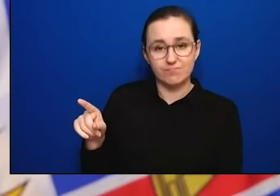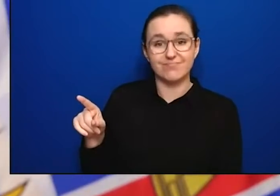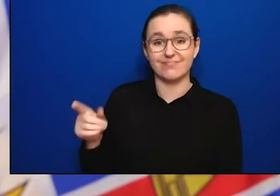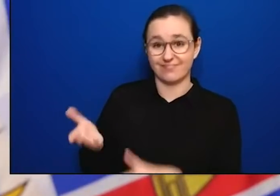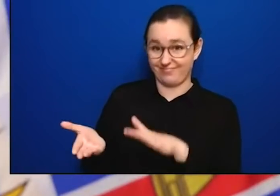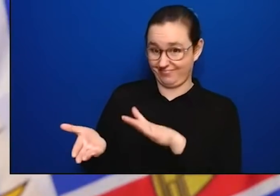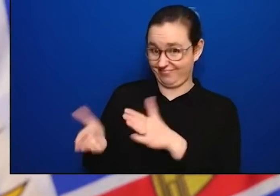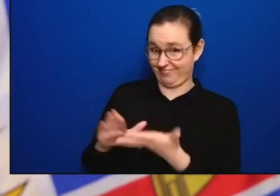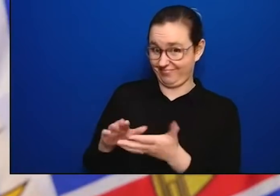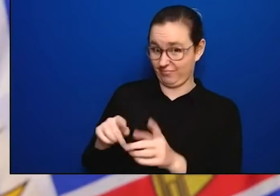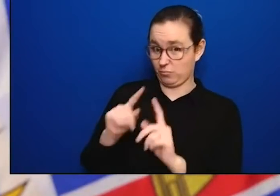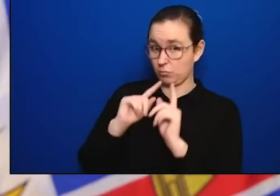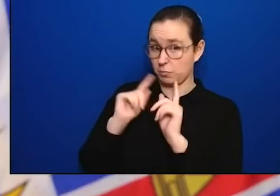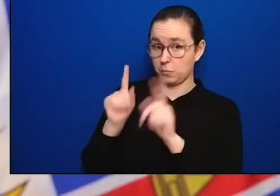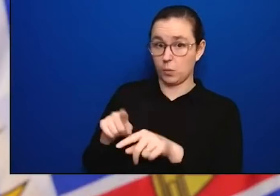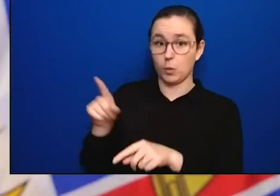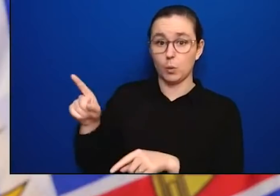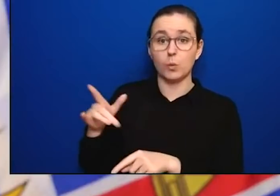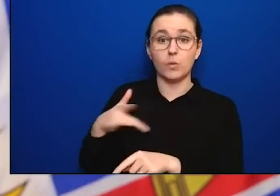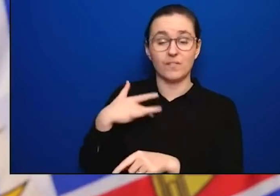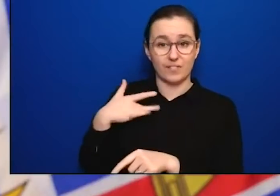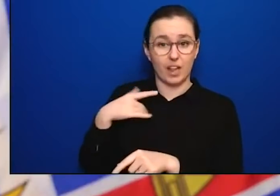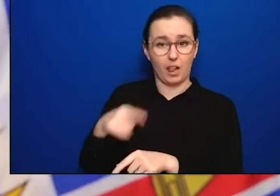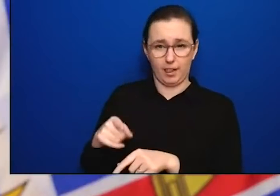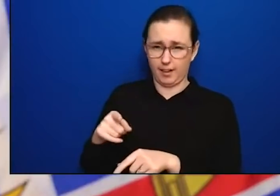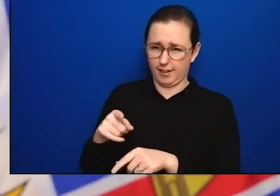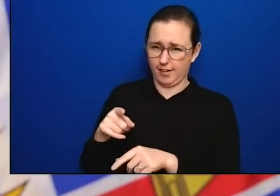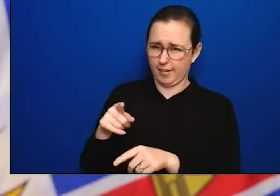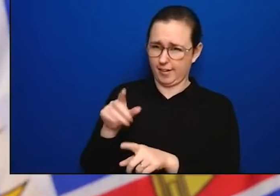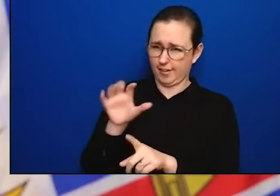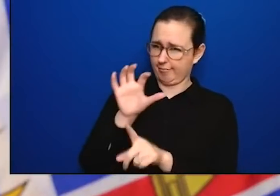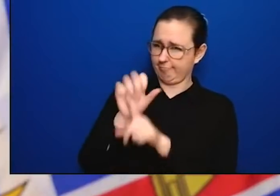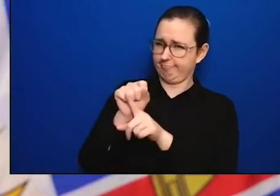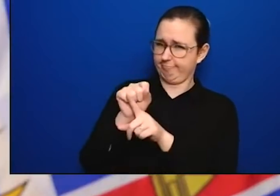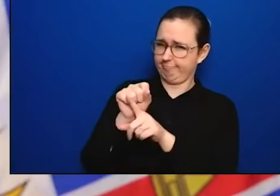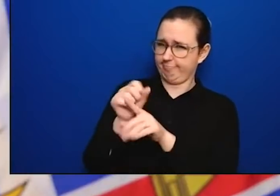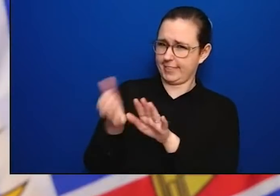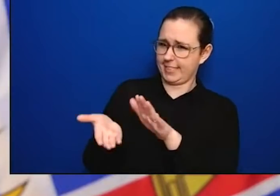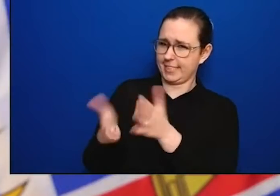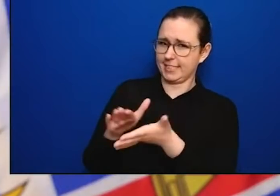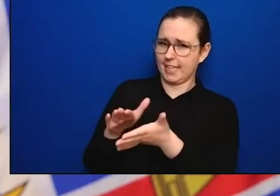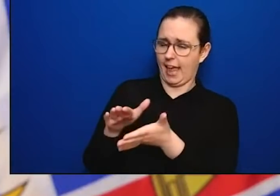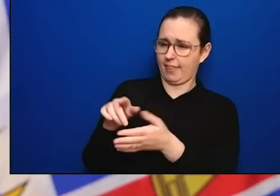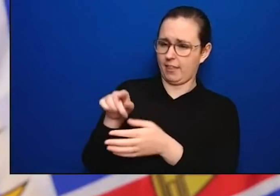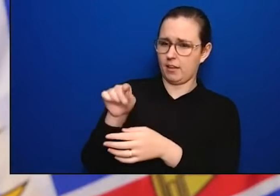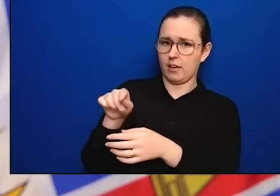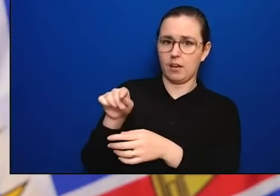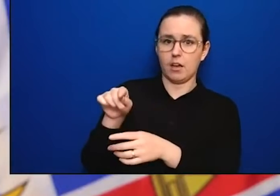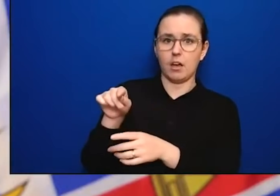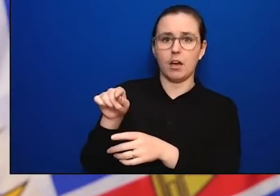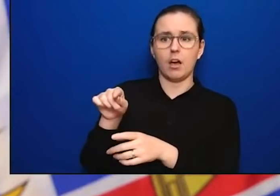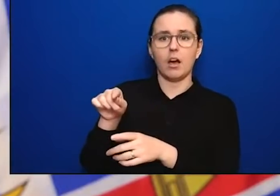point, how concerned are you that the deaths that you're reporting might not be capturing all the deaths